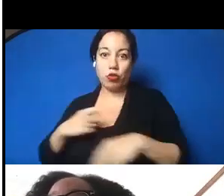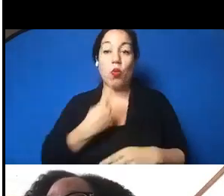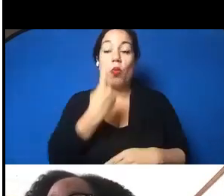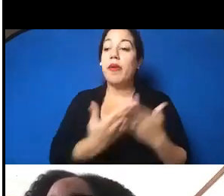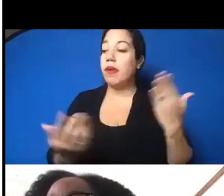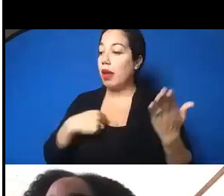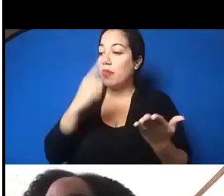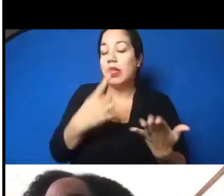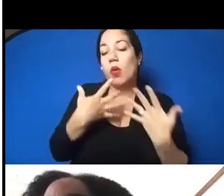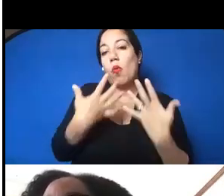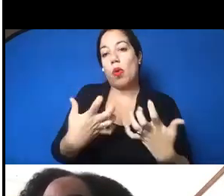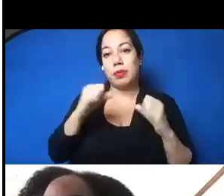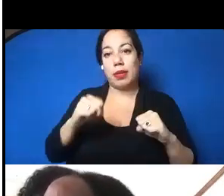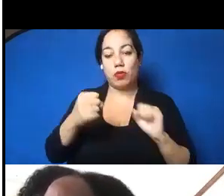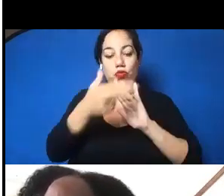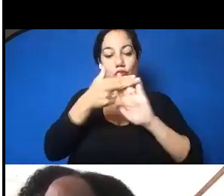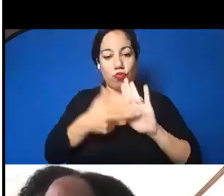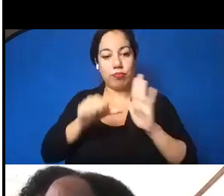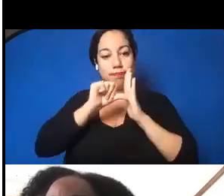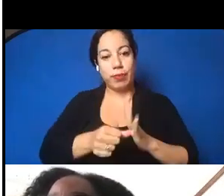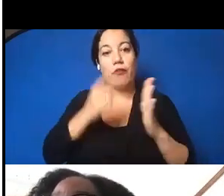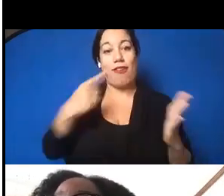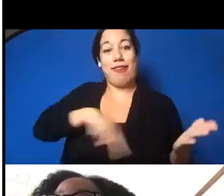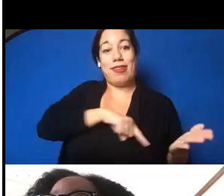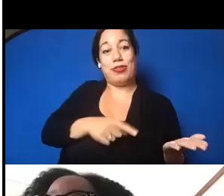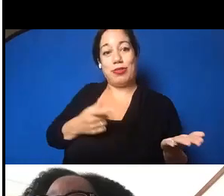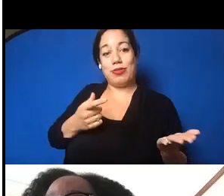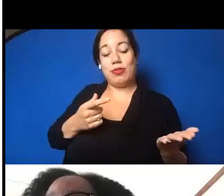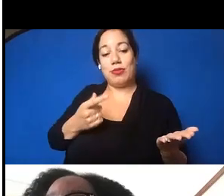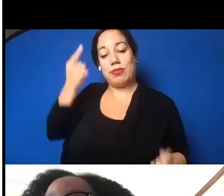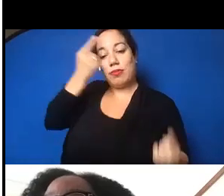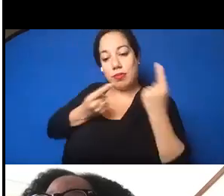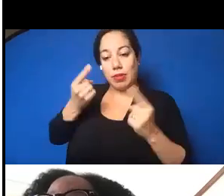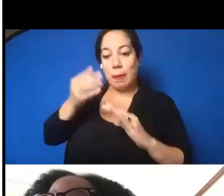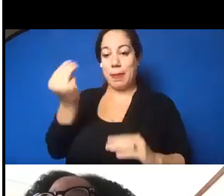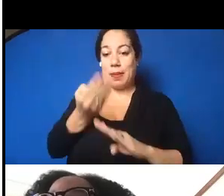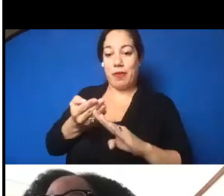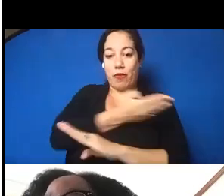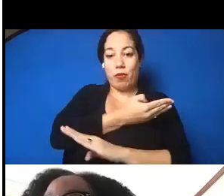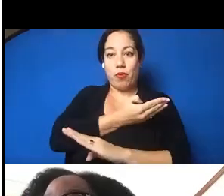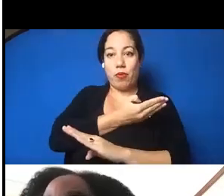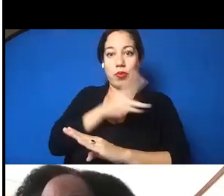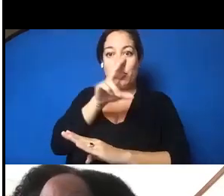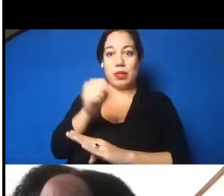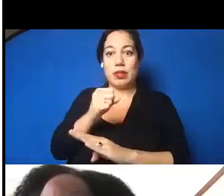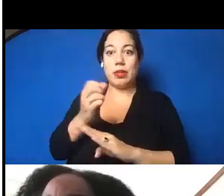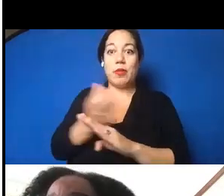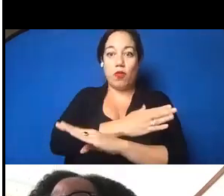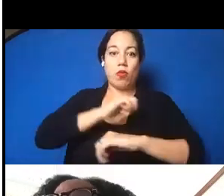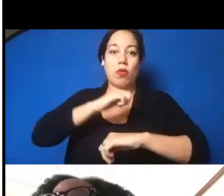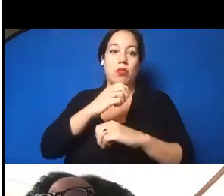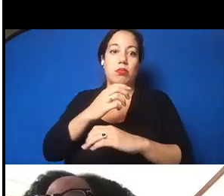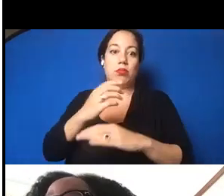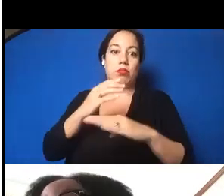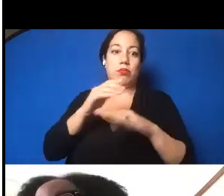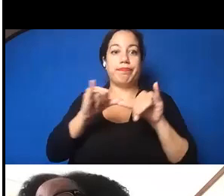really want to be able to highlight and for us to be able to think about is the Monday before the United States went into full shelter in place,